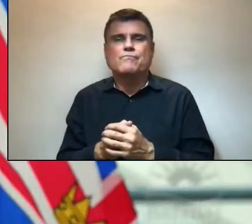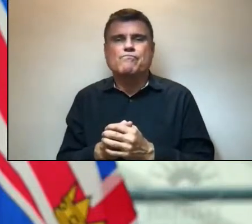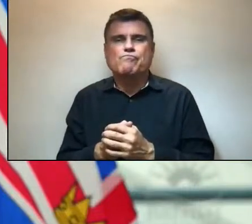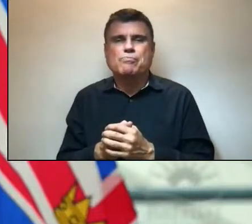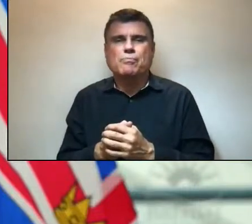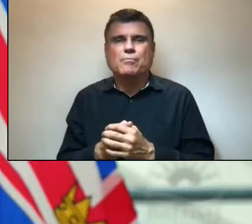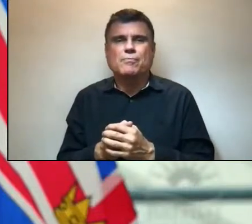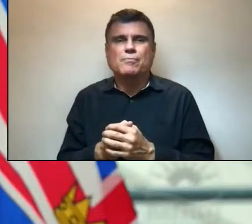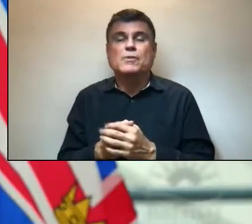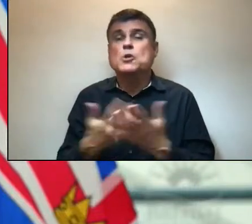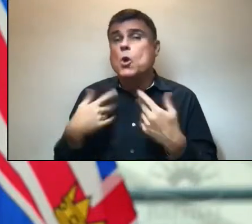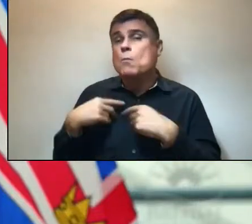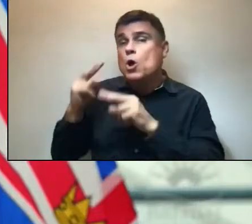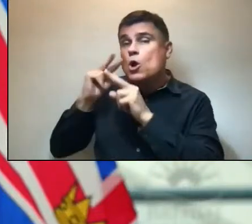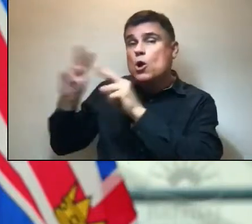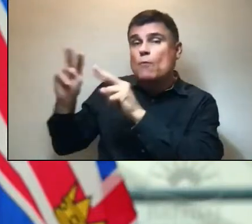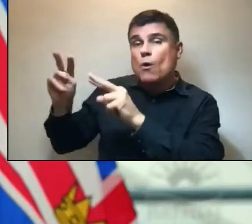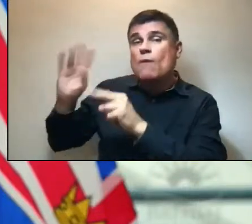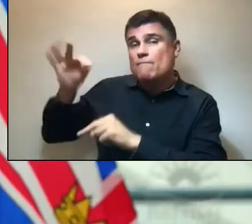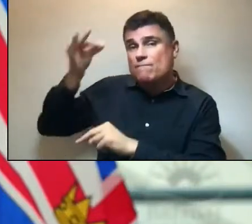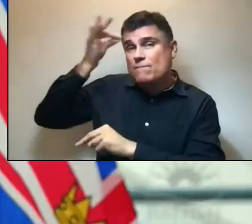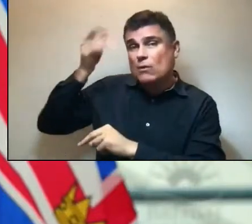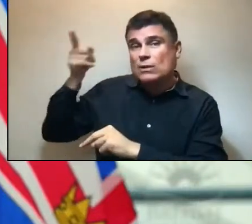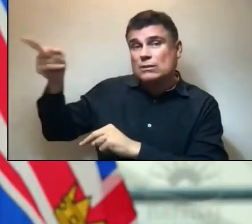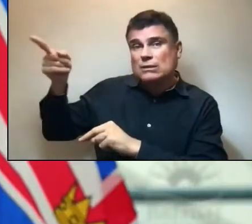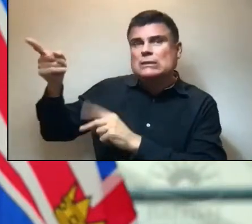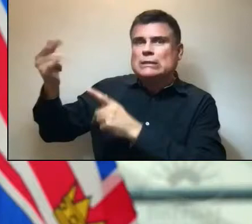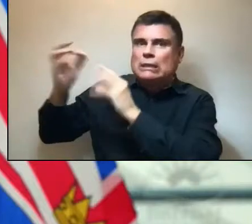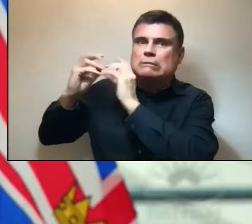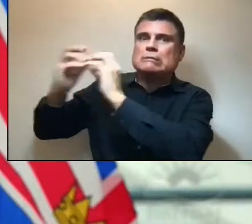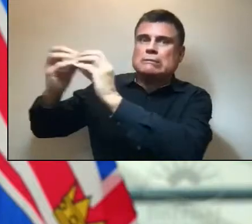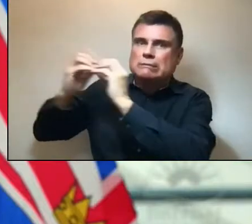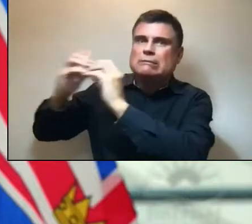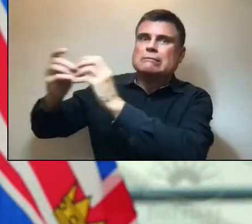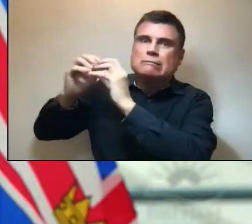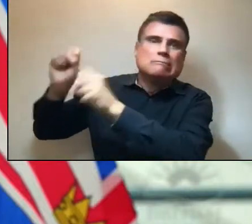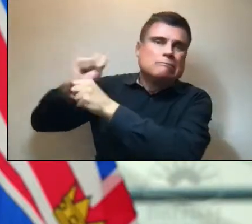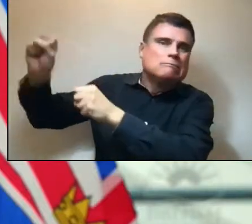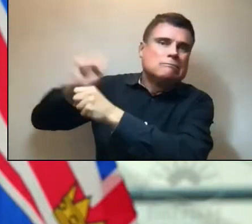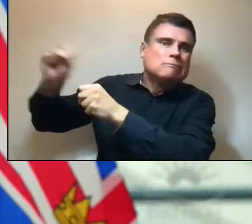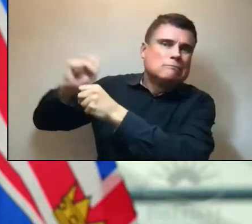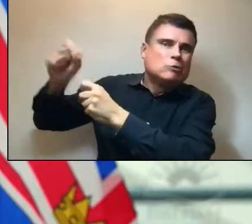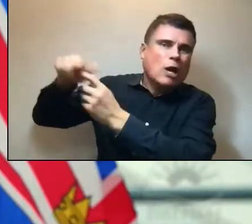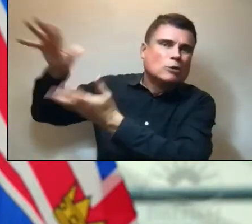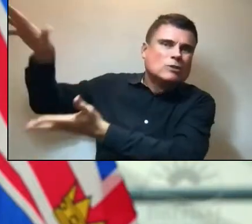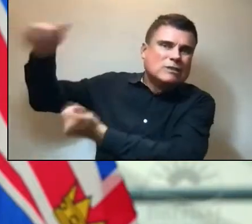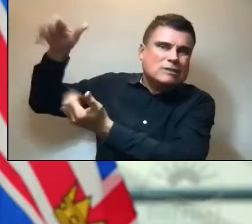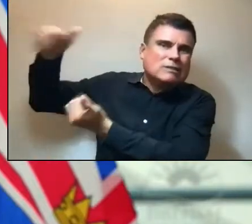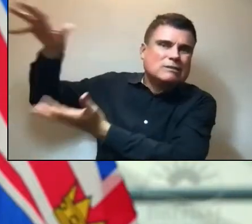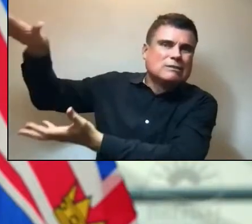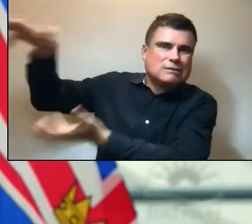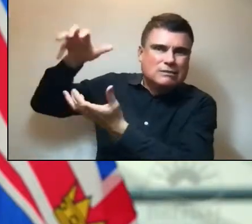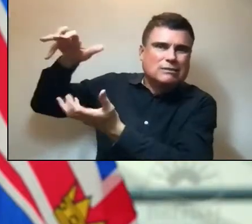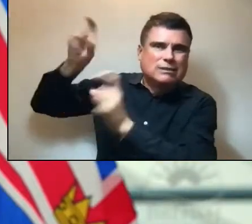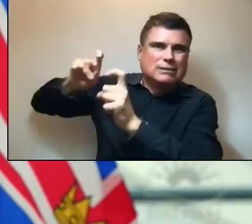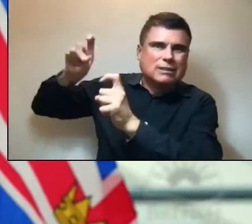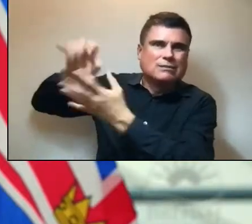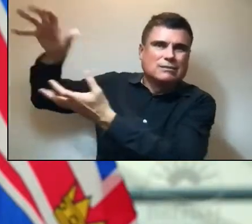the feds are working really hard on this. We've had a number of the at-home tests that have been approved for use,